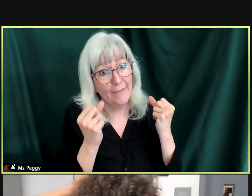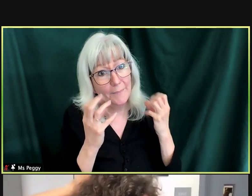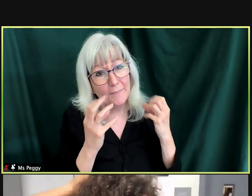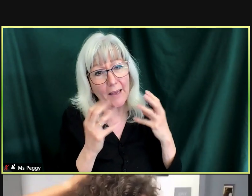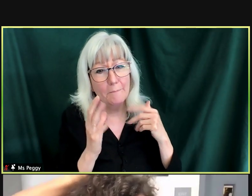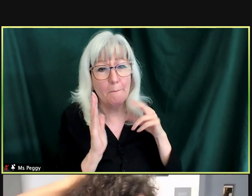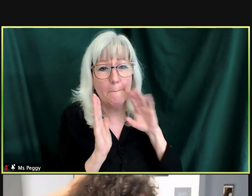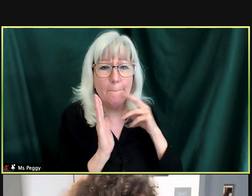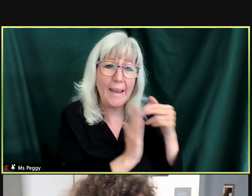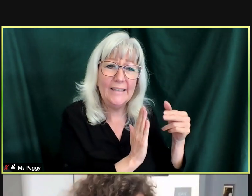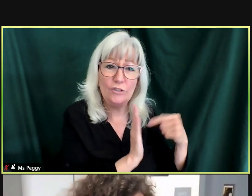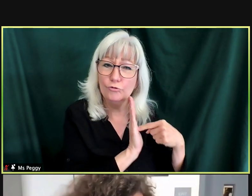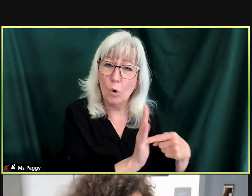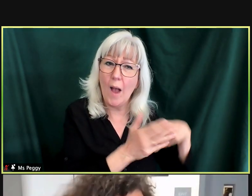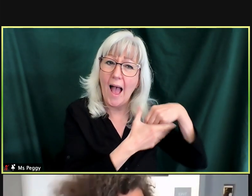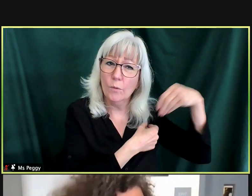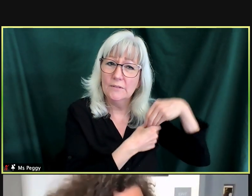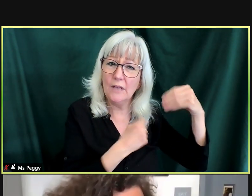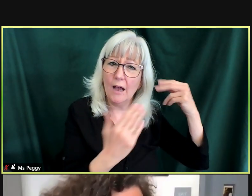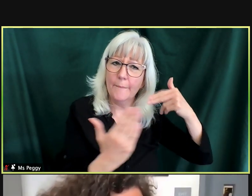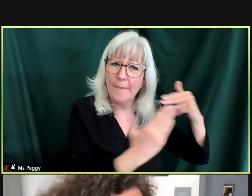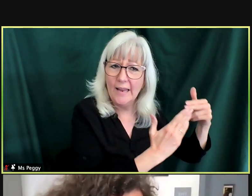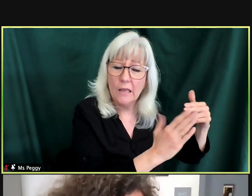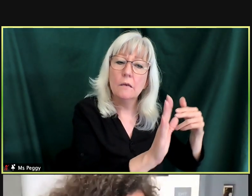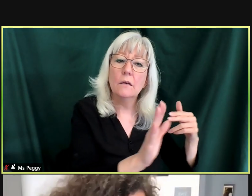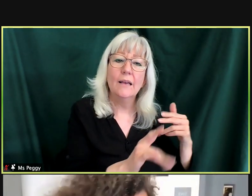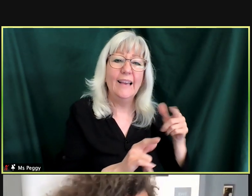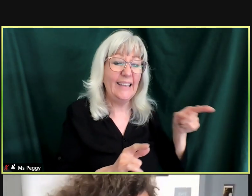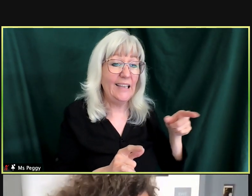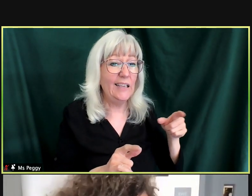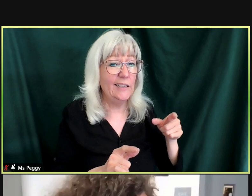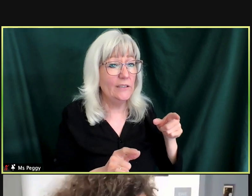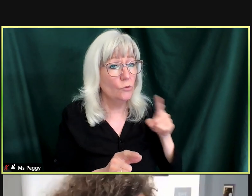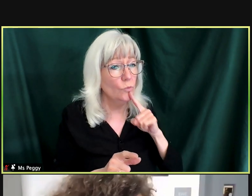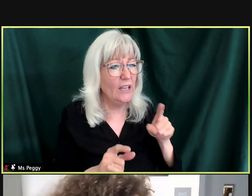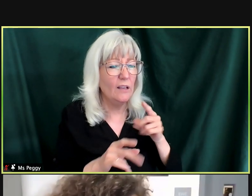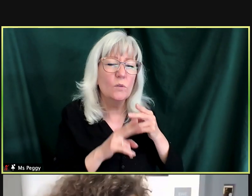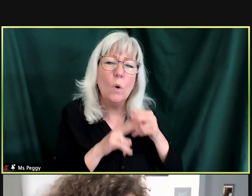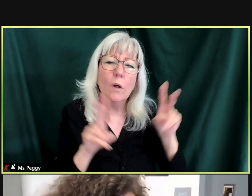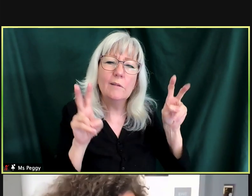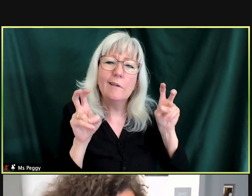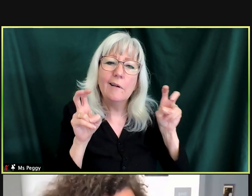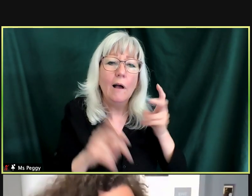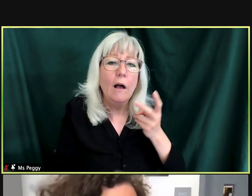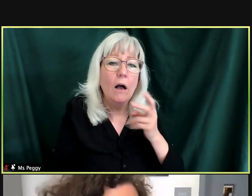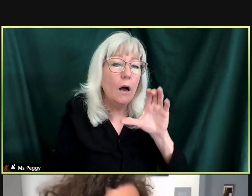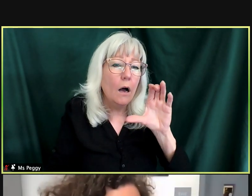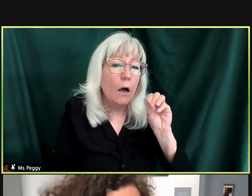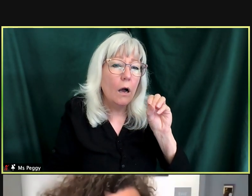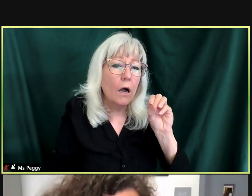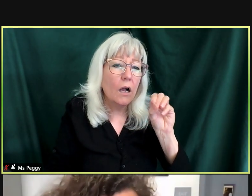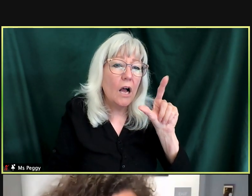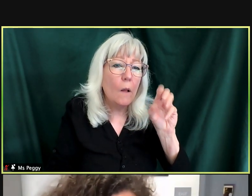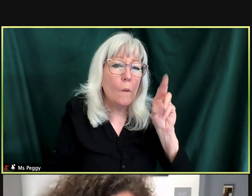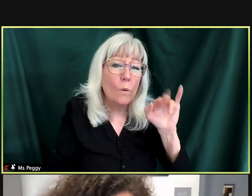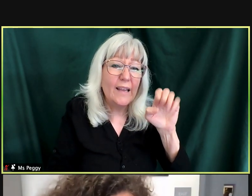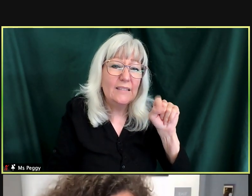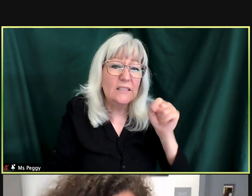painting outside. And he's what we call a really great colorist. He mixes really subtle